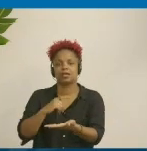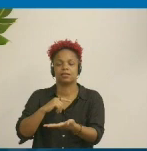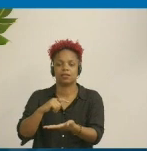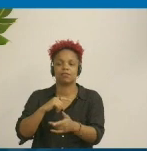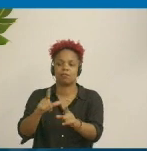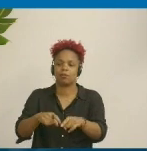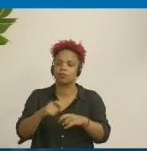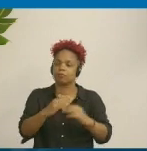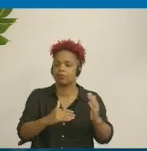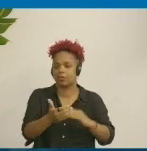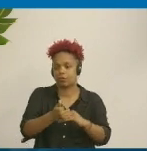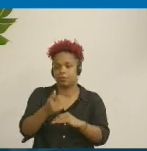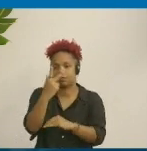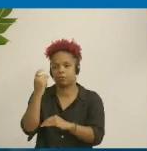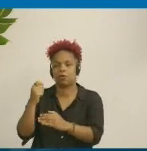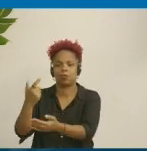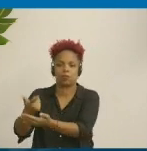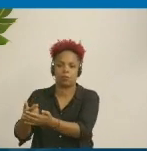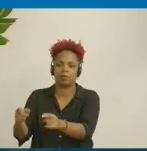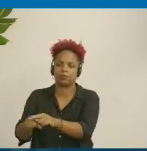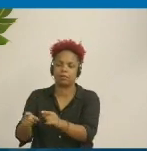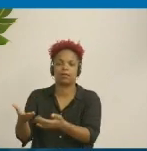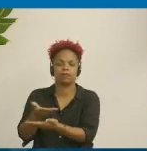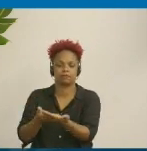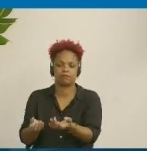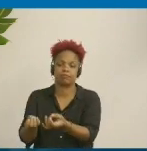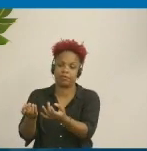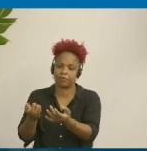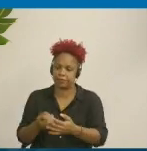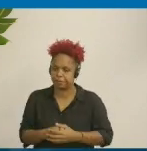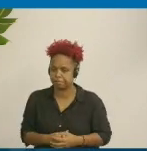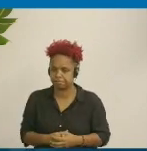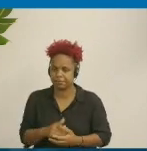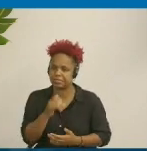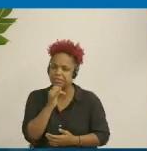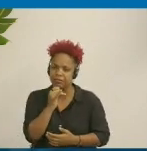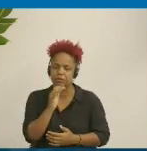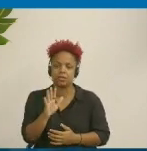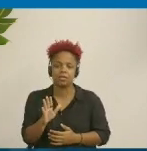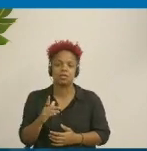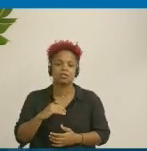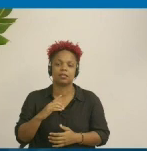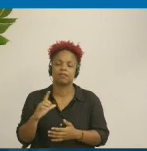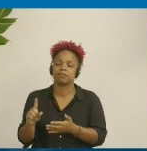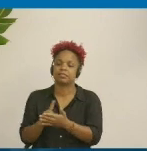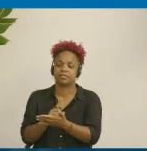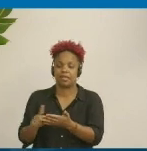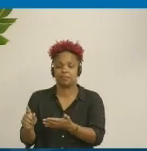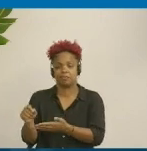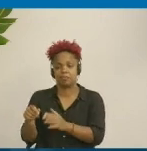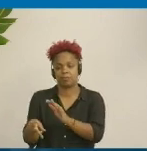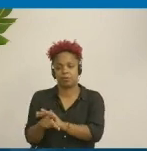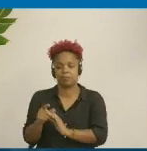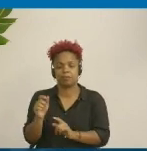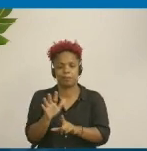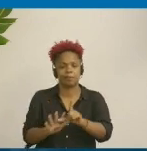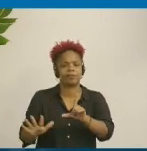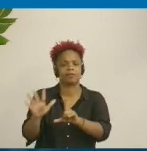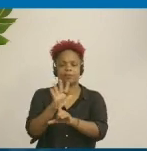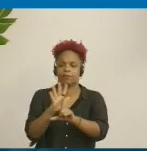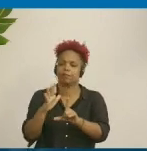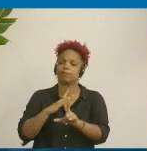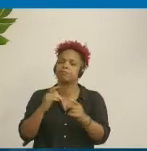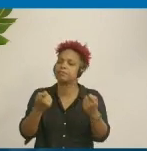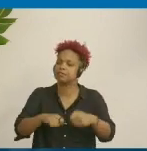The design of the platform content is based on the need of the population collected by the